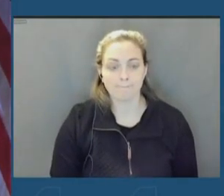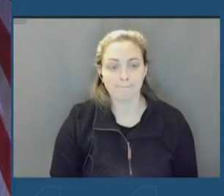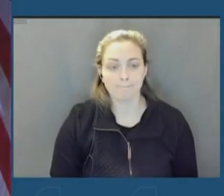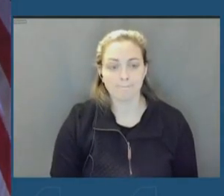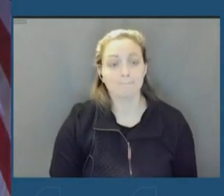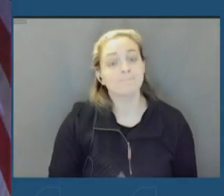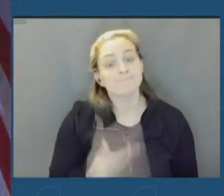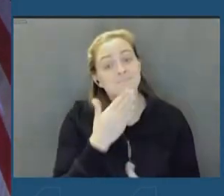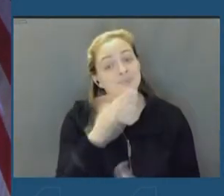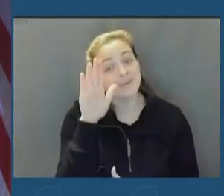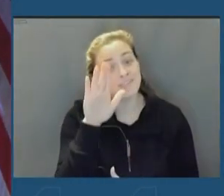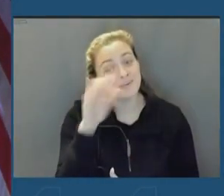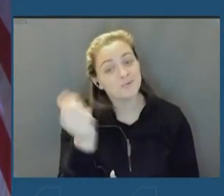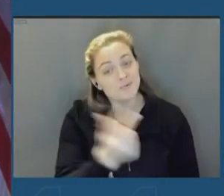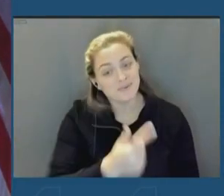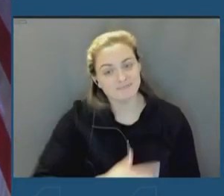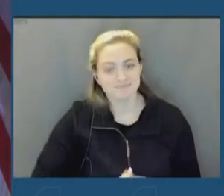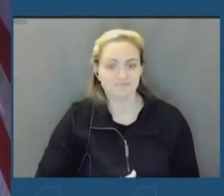good afternoon to all.